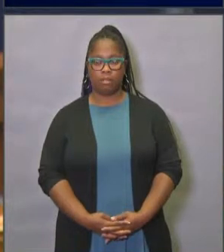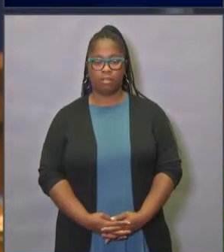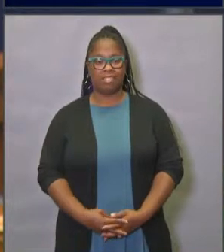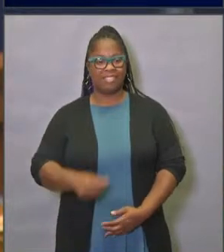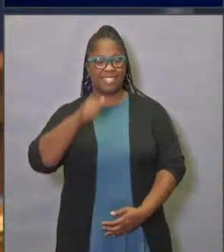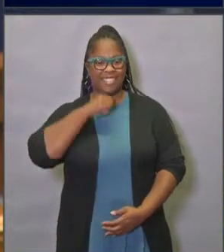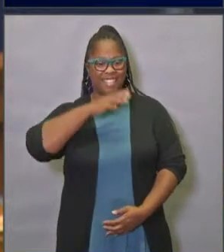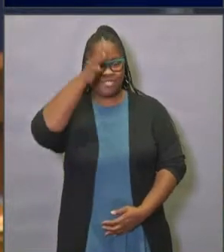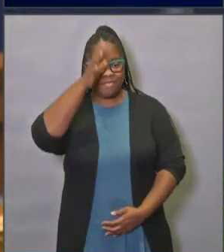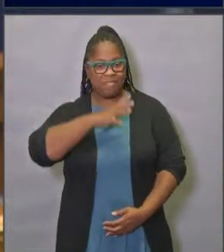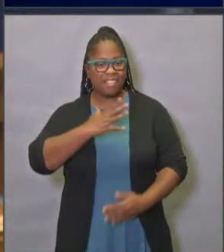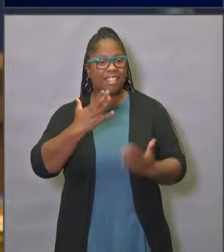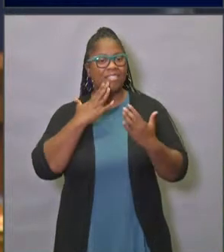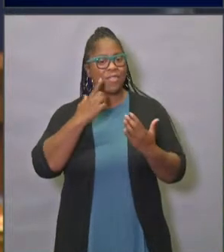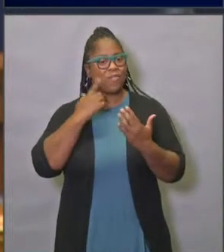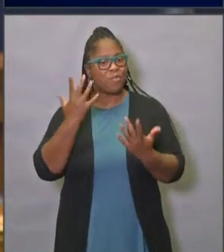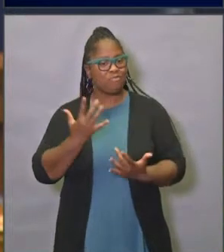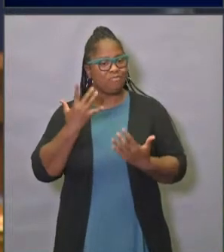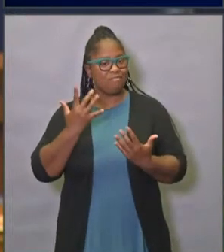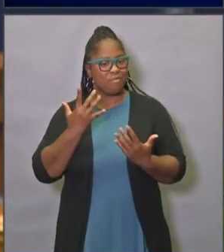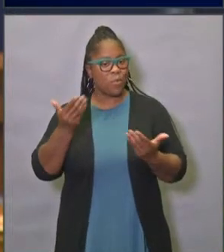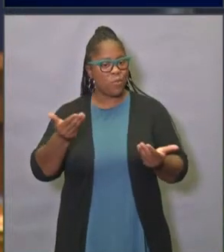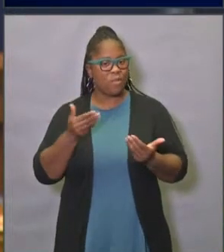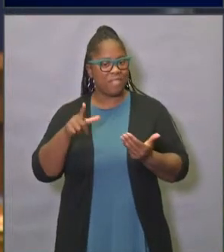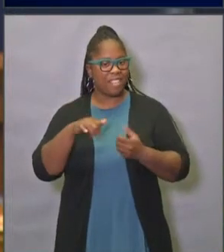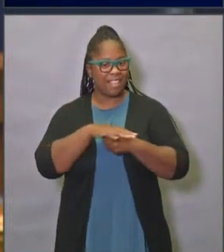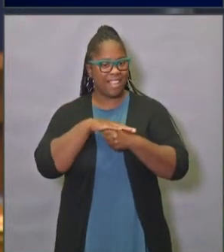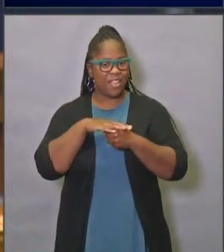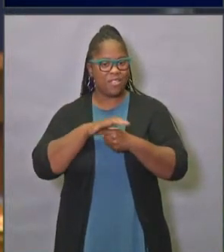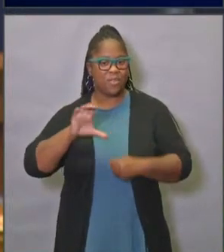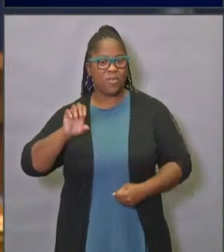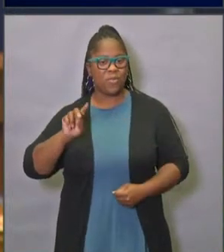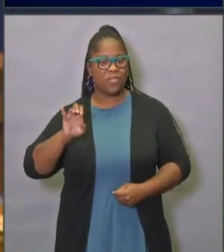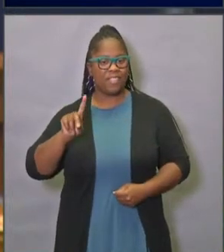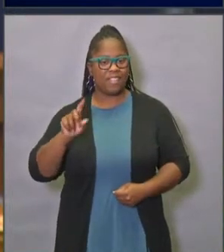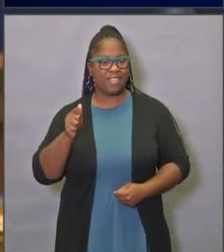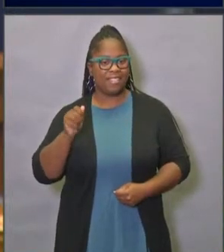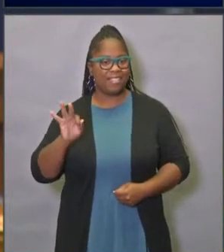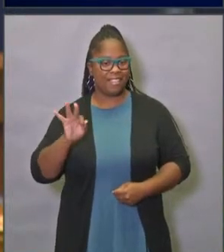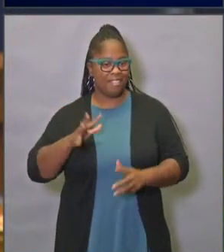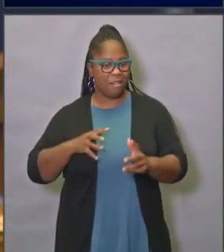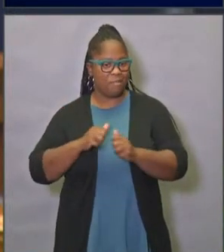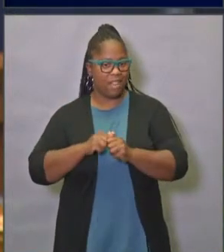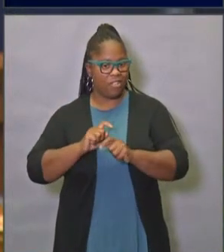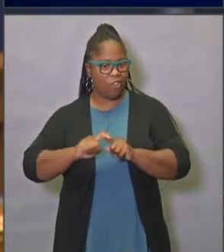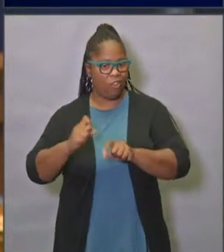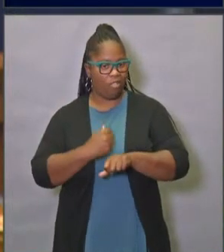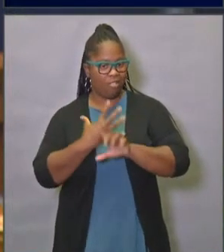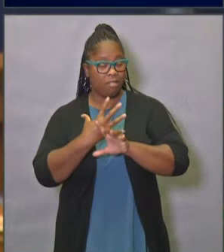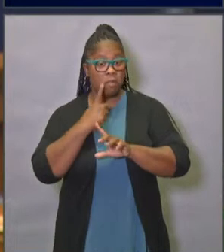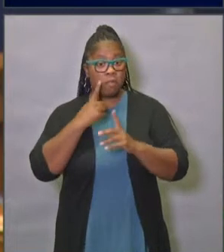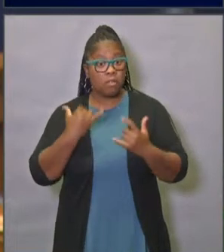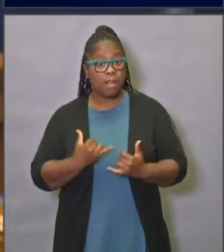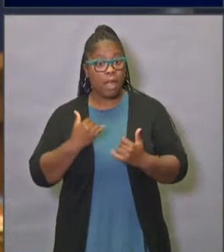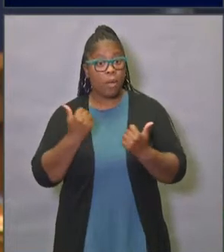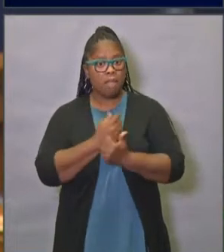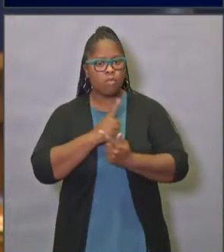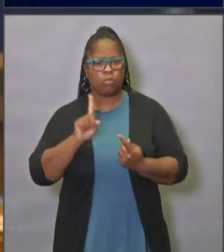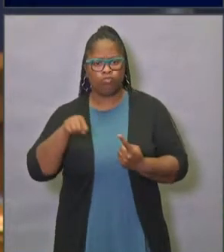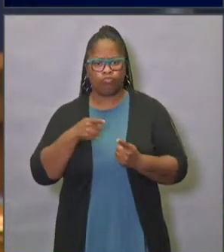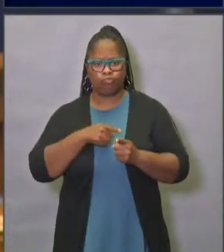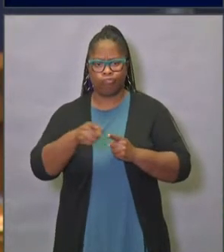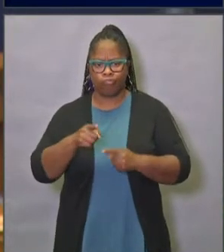Ladies and gentlemen, thank you for standing by and welcome to the LA County COVID-19 update call. At this time, all participants are in listen-only